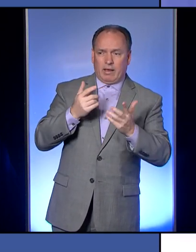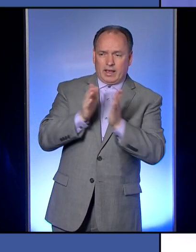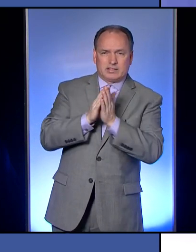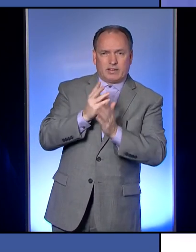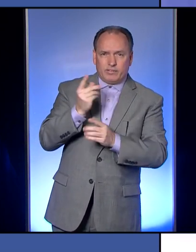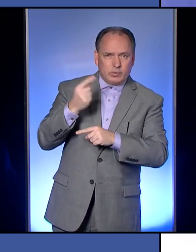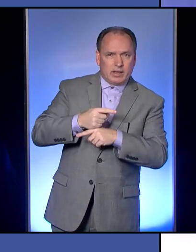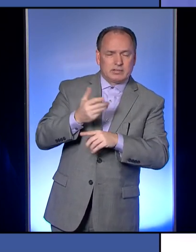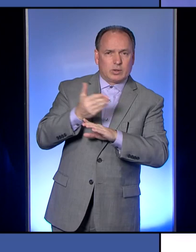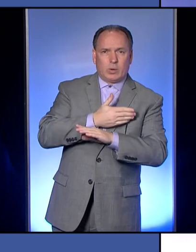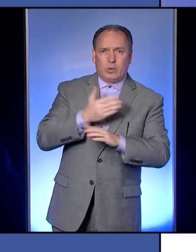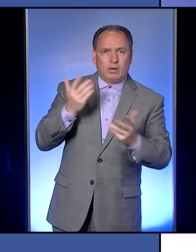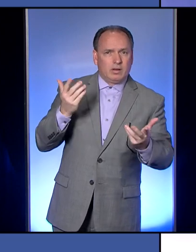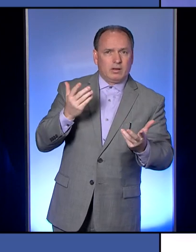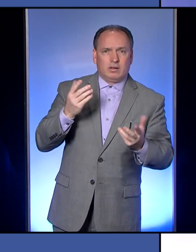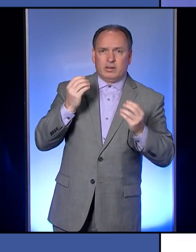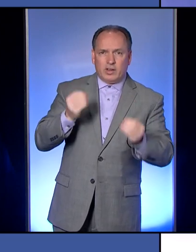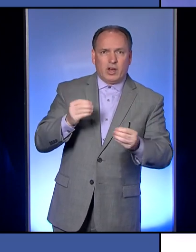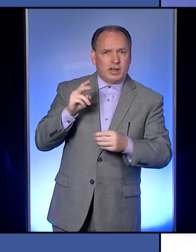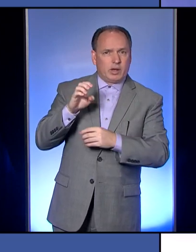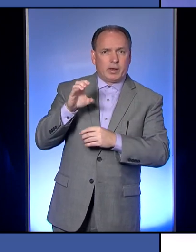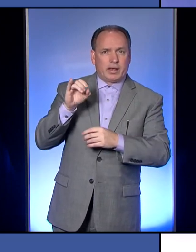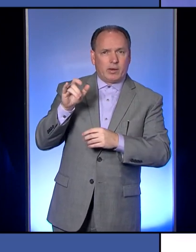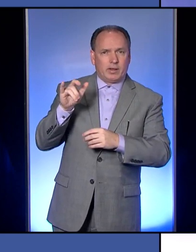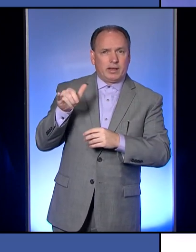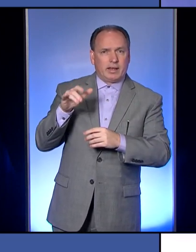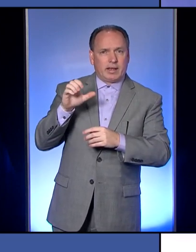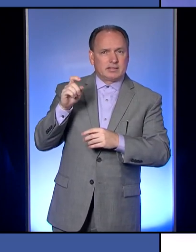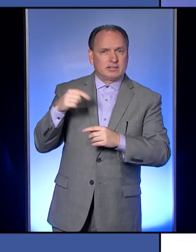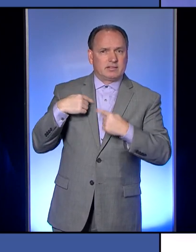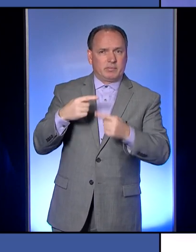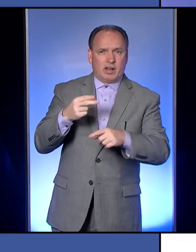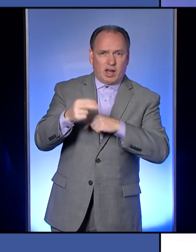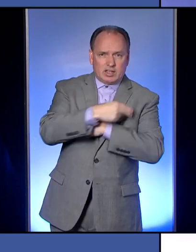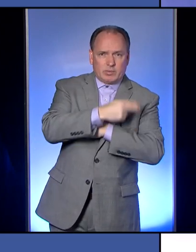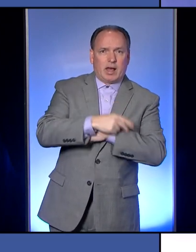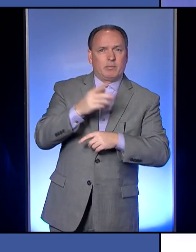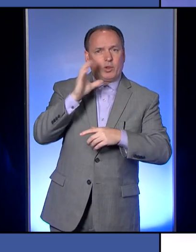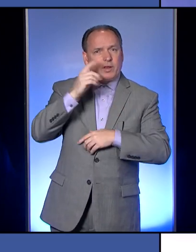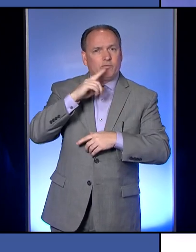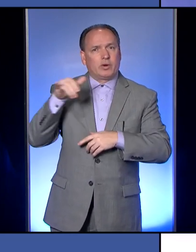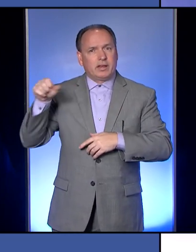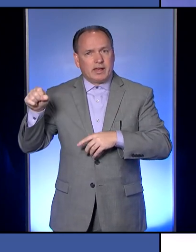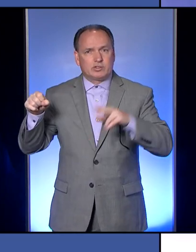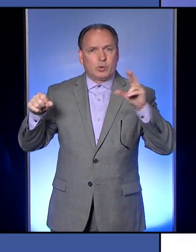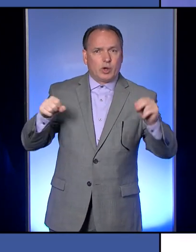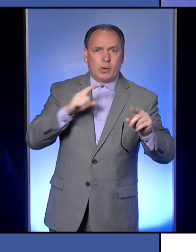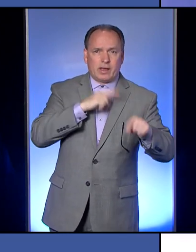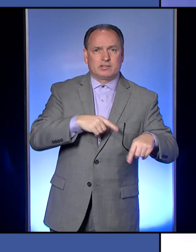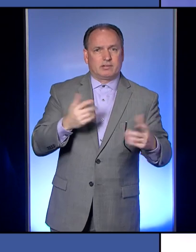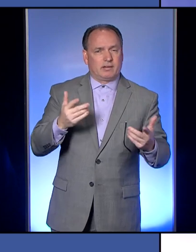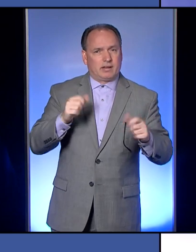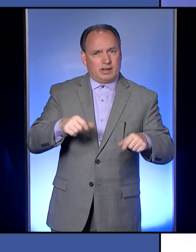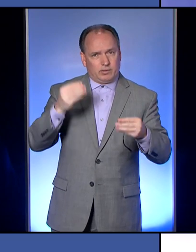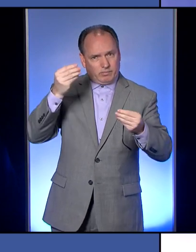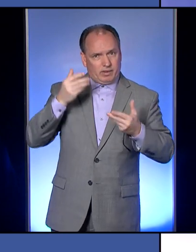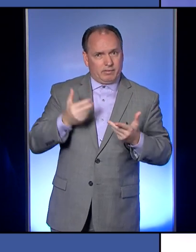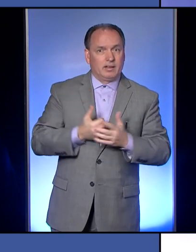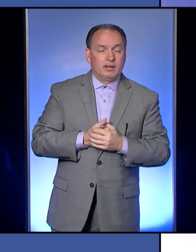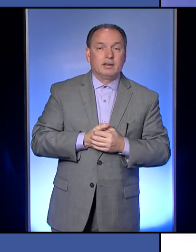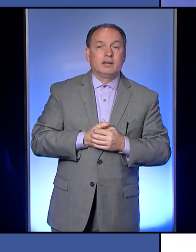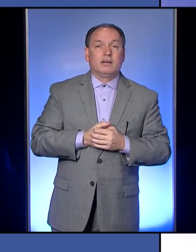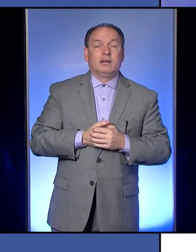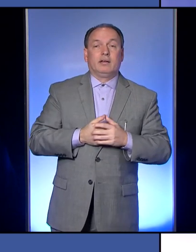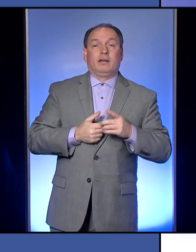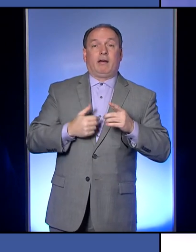ago that none of the Erie County cases have been hospitalized. I guess I'm just looking for a yes or no answer on that, if I can get that. What I can say is I